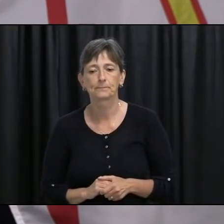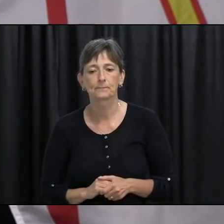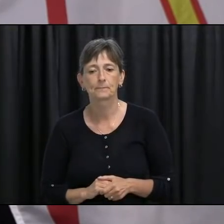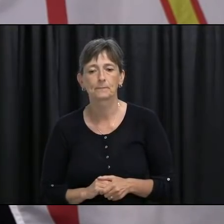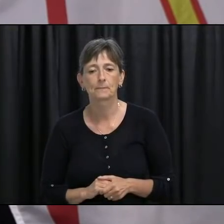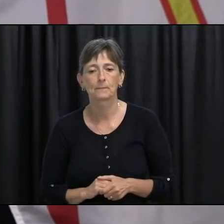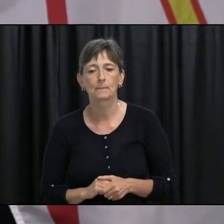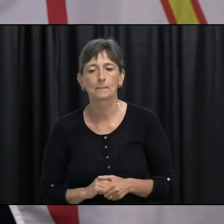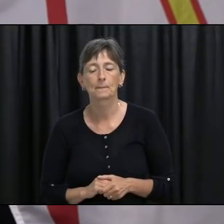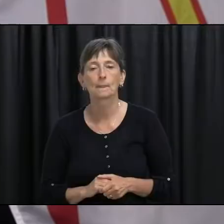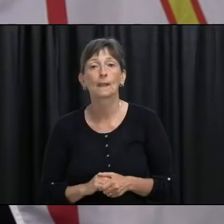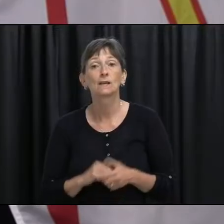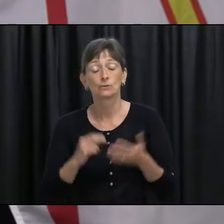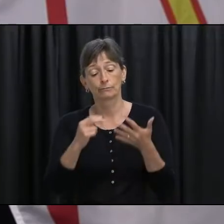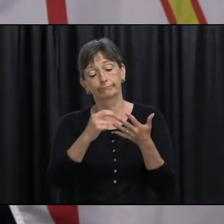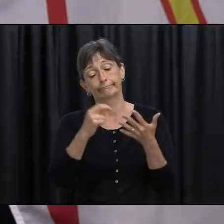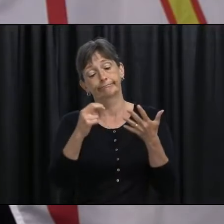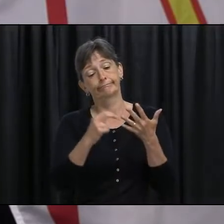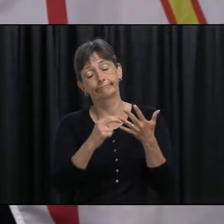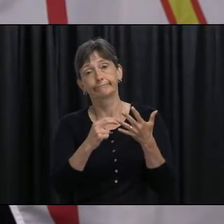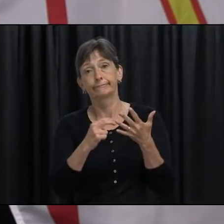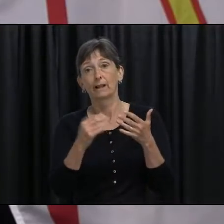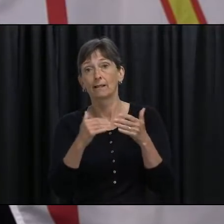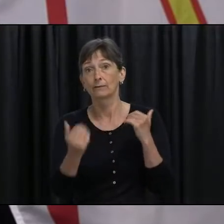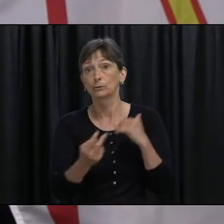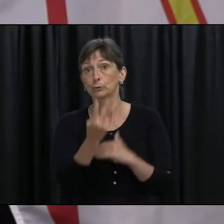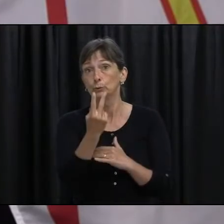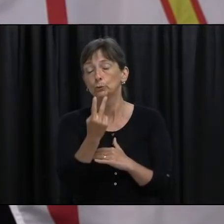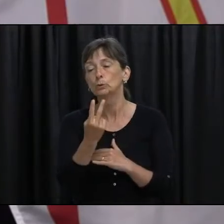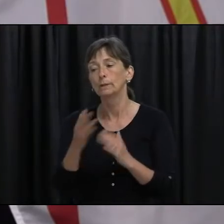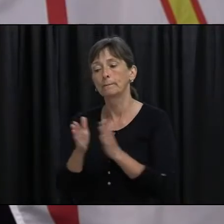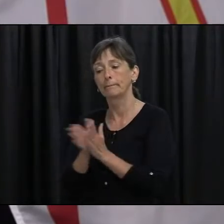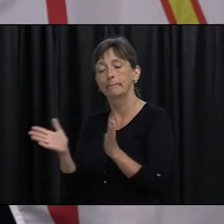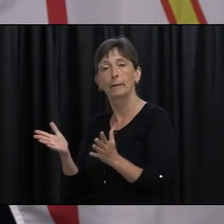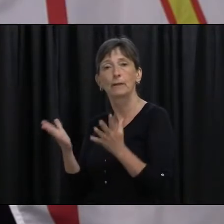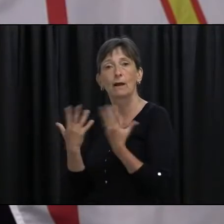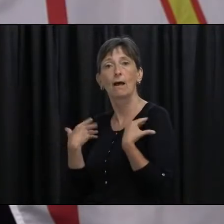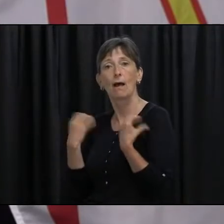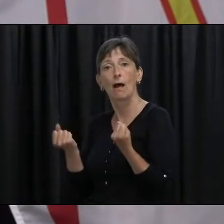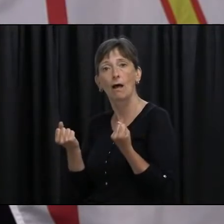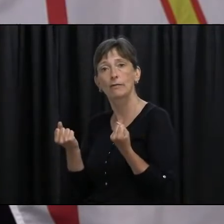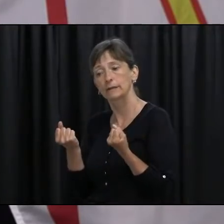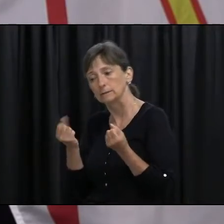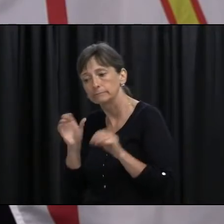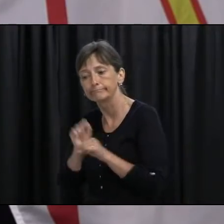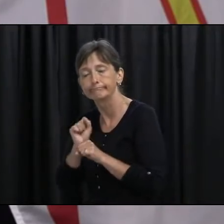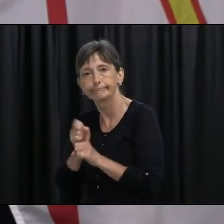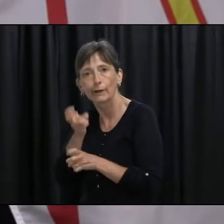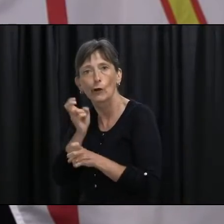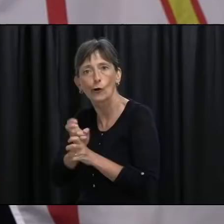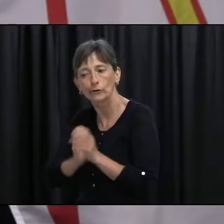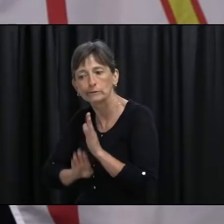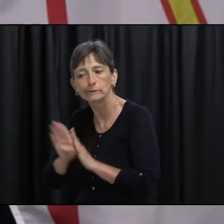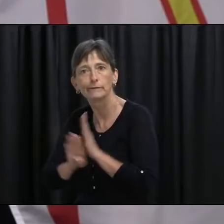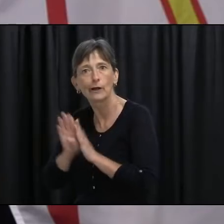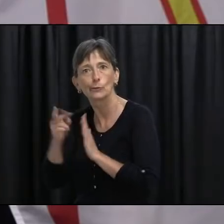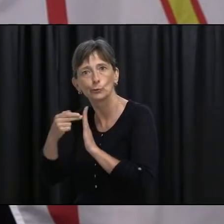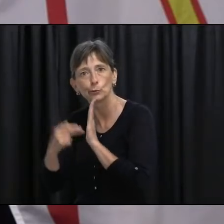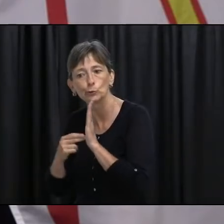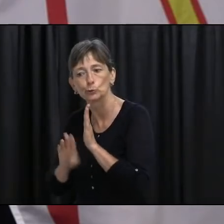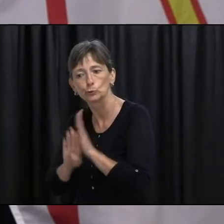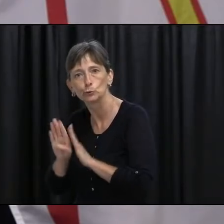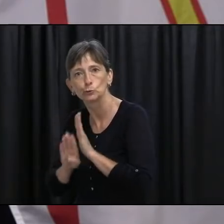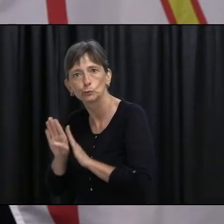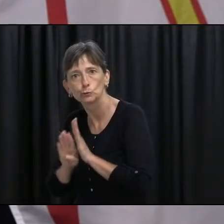In preparation for the move to Alert Level 2, public health officials have worked diligently to develop guidelines related to further expansion of public